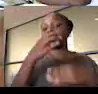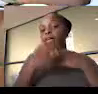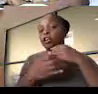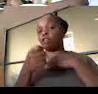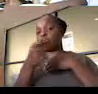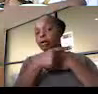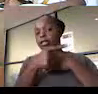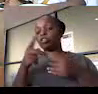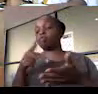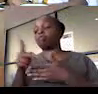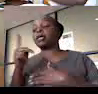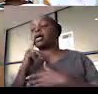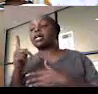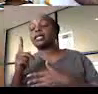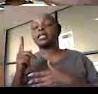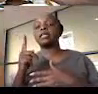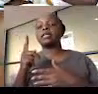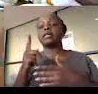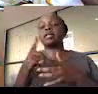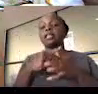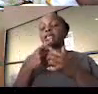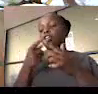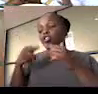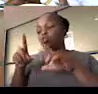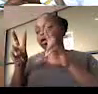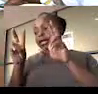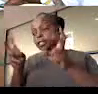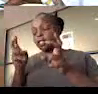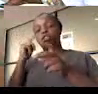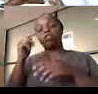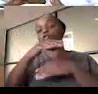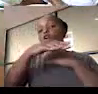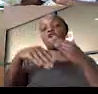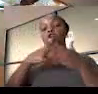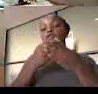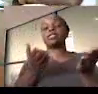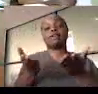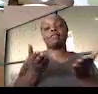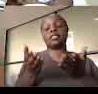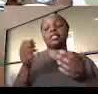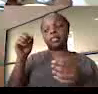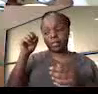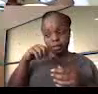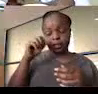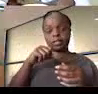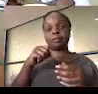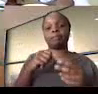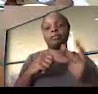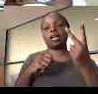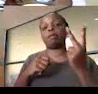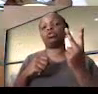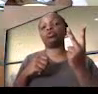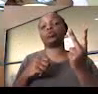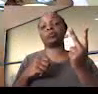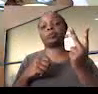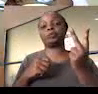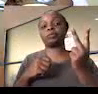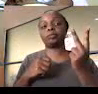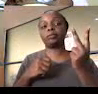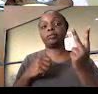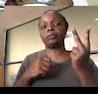We call it unforeseen eventualities, because there's no day you are going to sit down and say that tomorrow you are going to die,